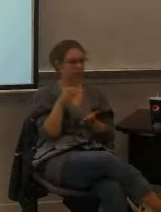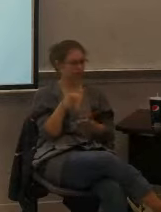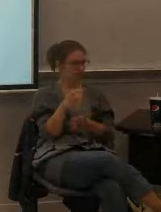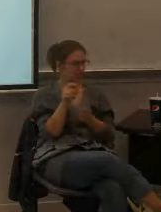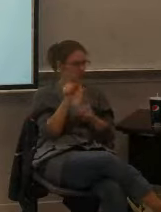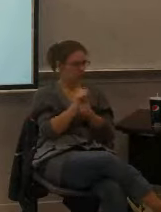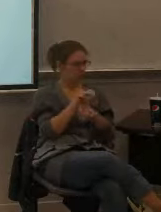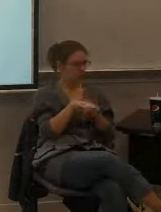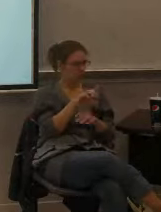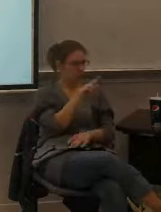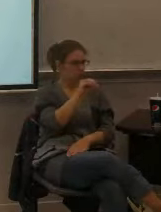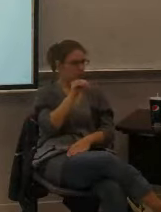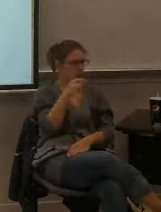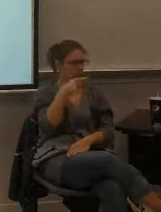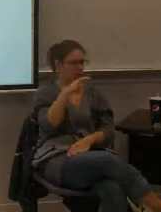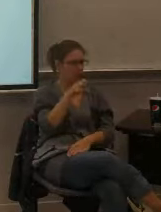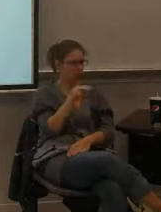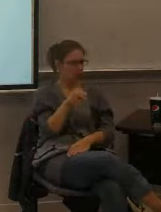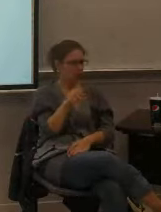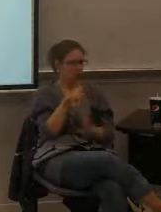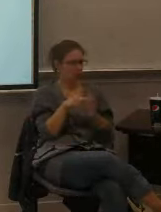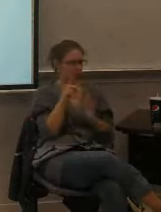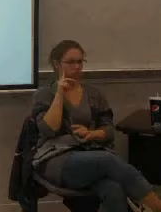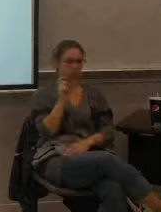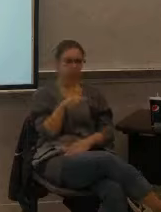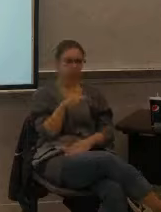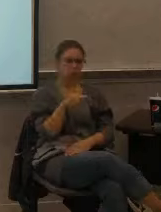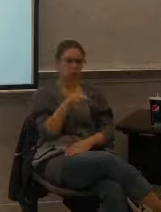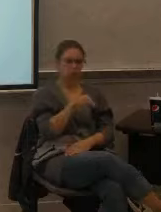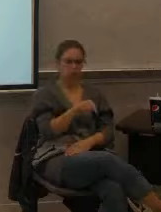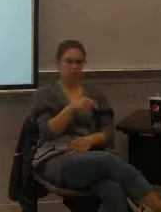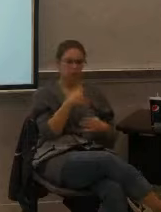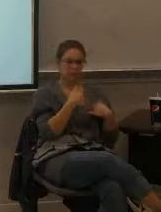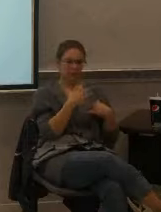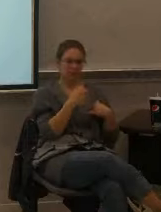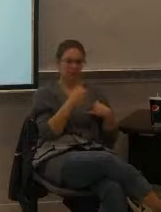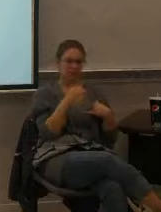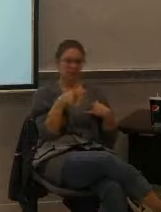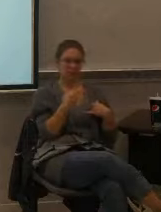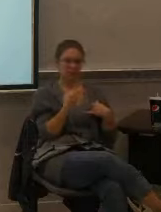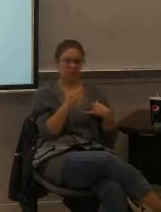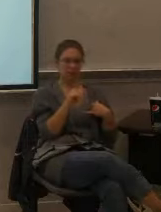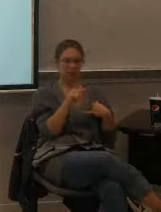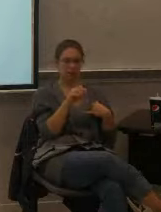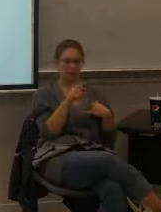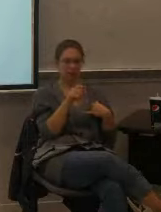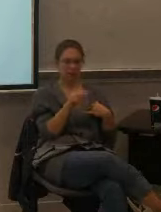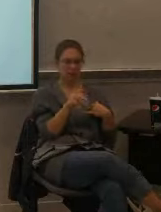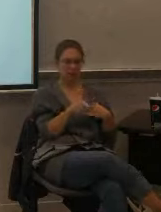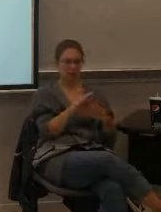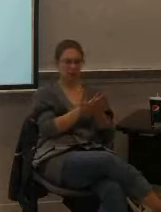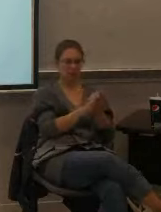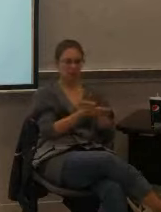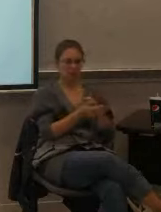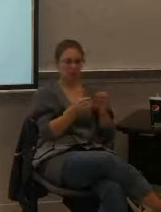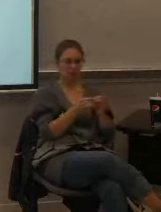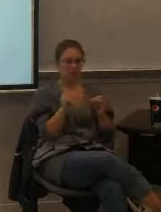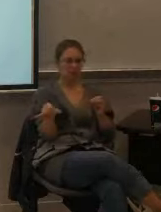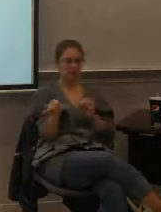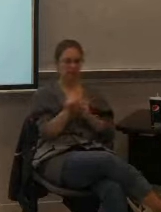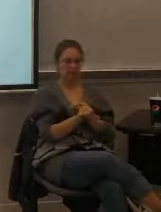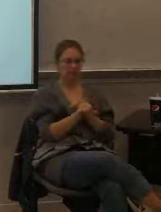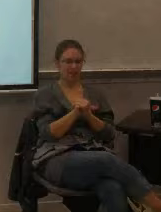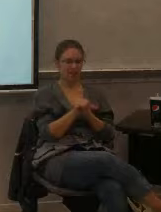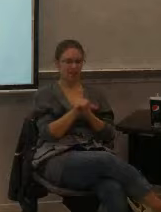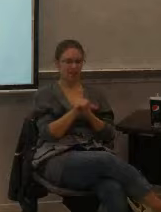but he started to recognize that the zooplankton and the phytoplankton species in that lake were becoming more and more like those found